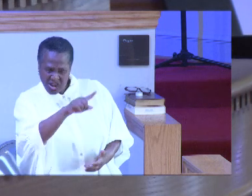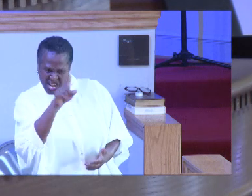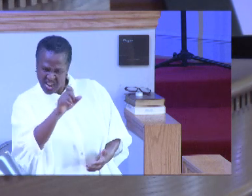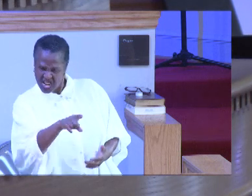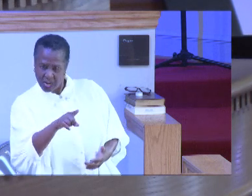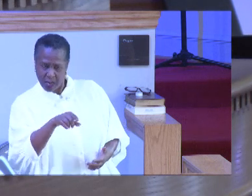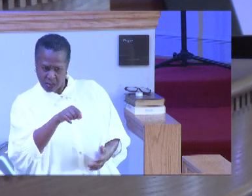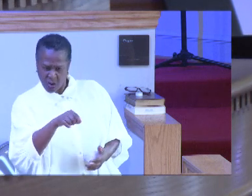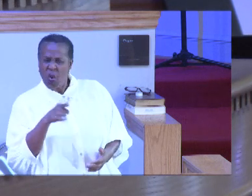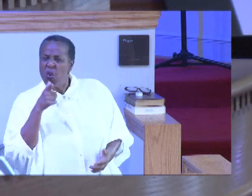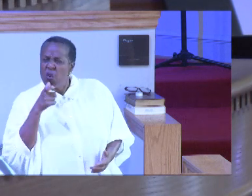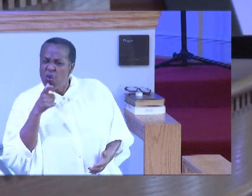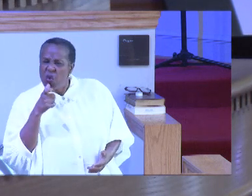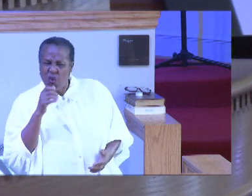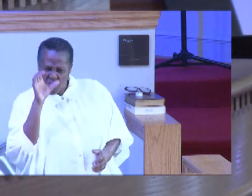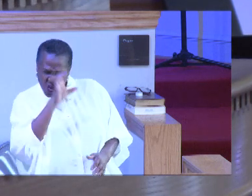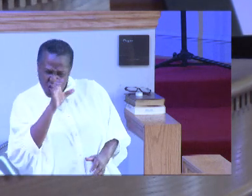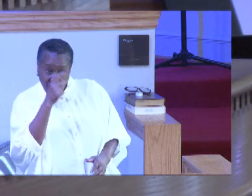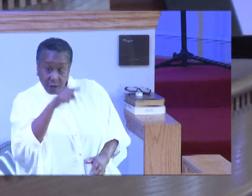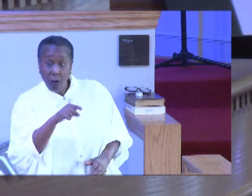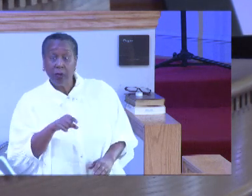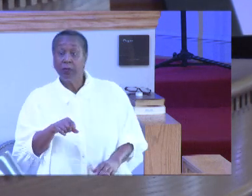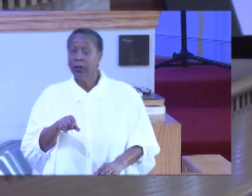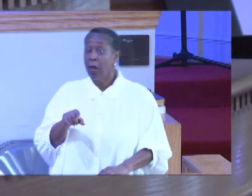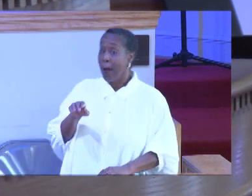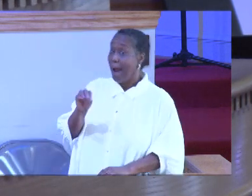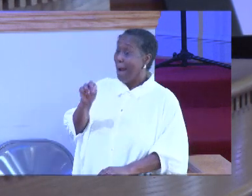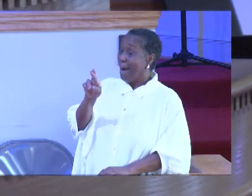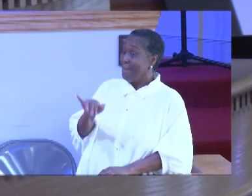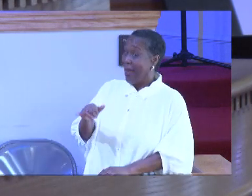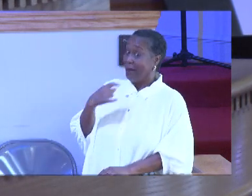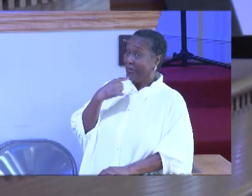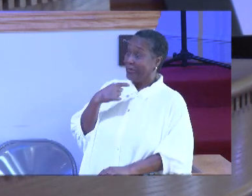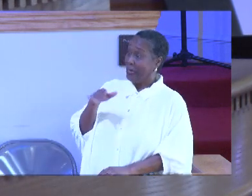Who? To which she says, sir,